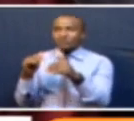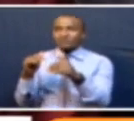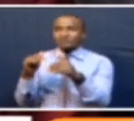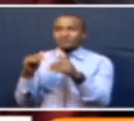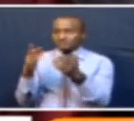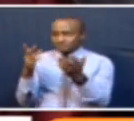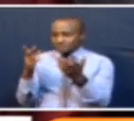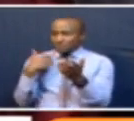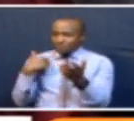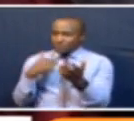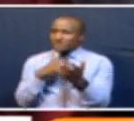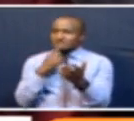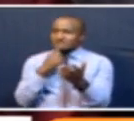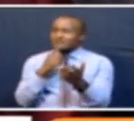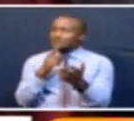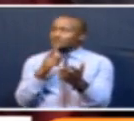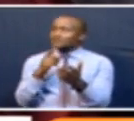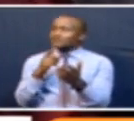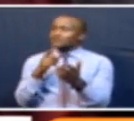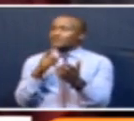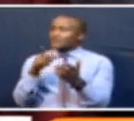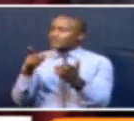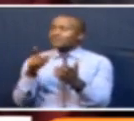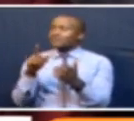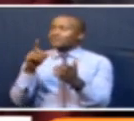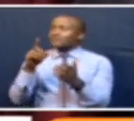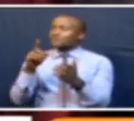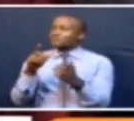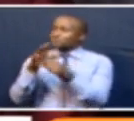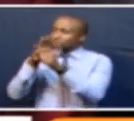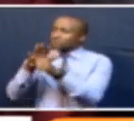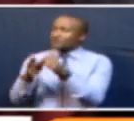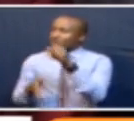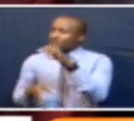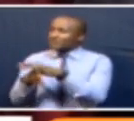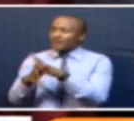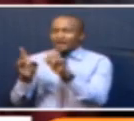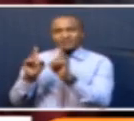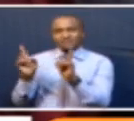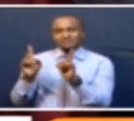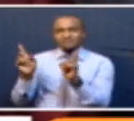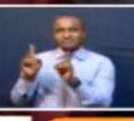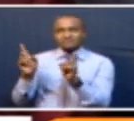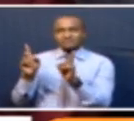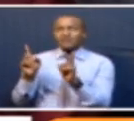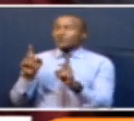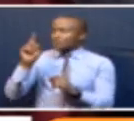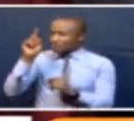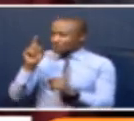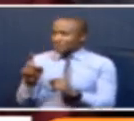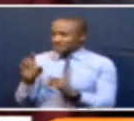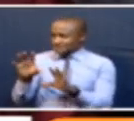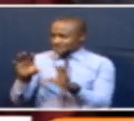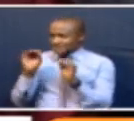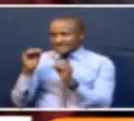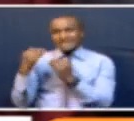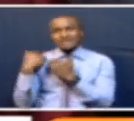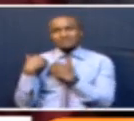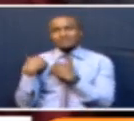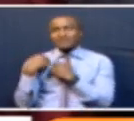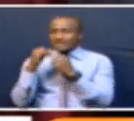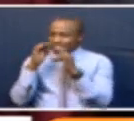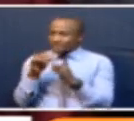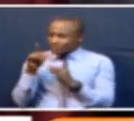is saying, that he should be brought down. That is not even where we are going. Where we are going is, you must take responsibility if